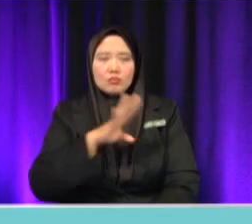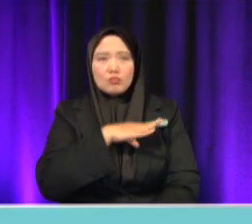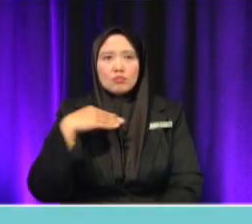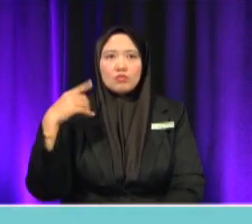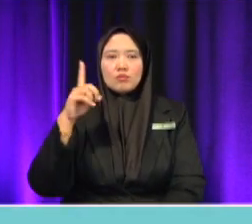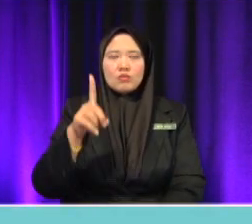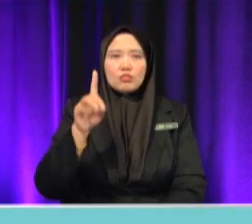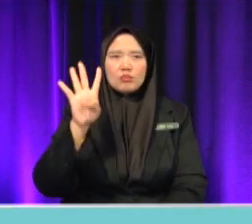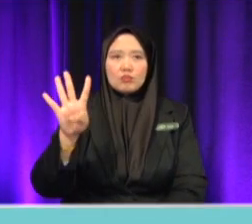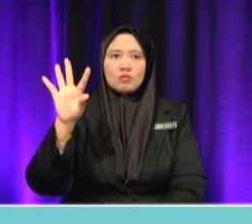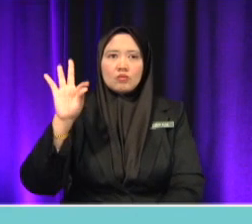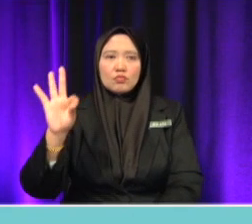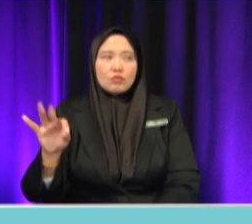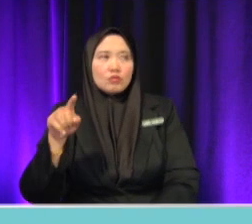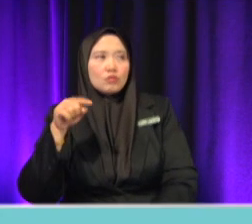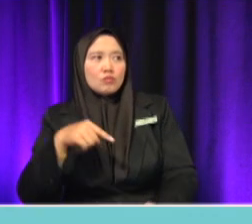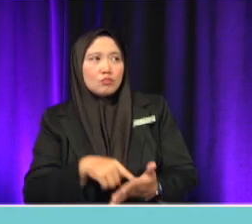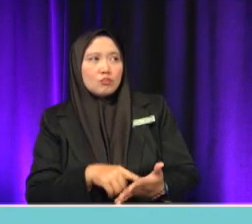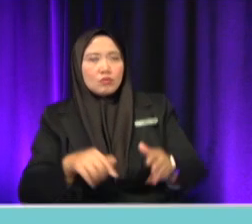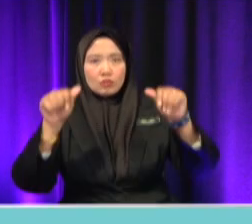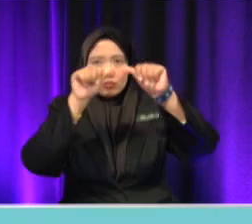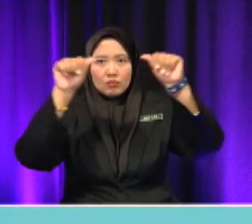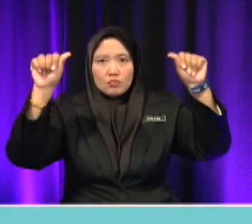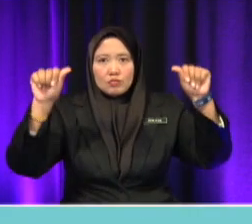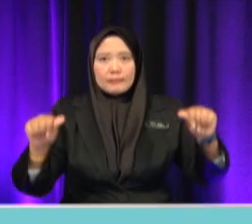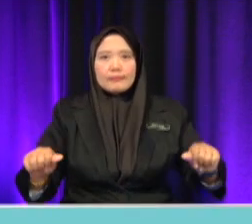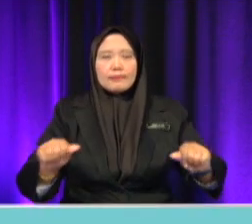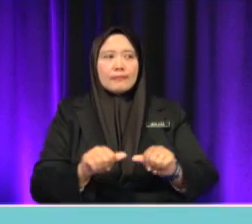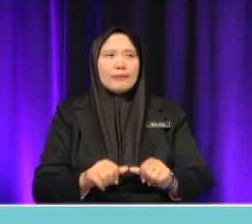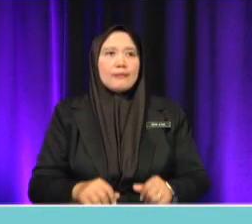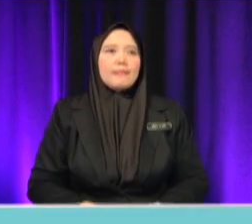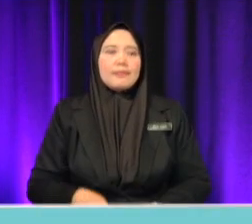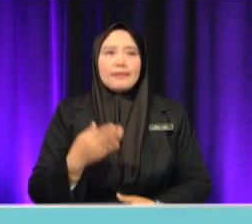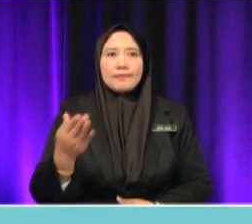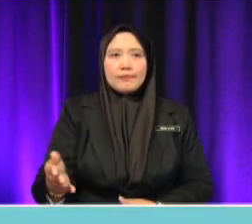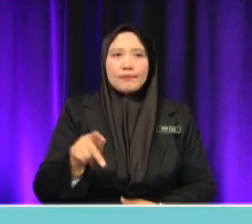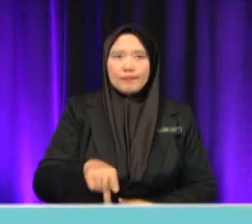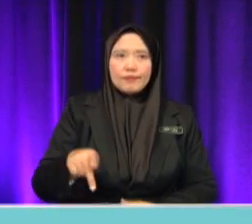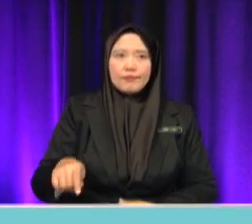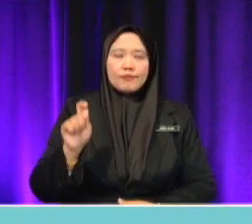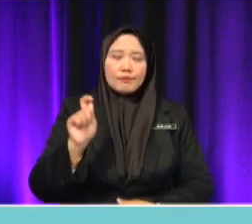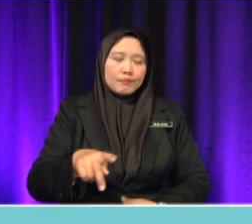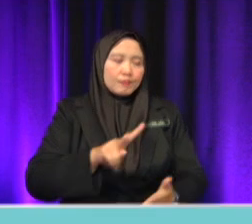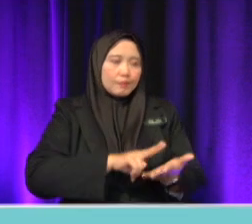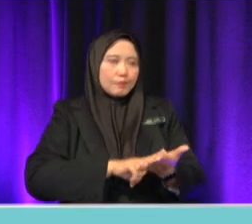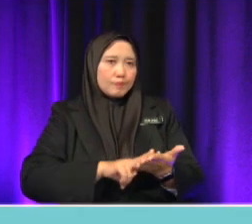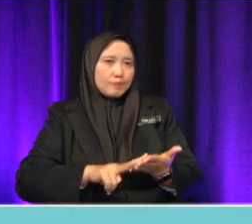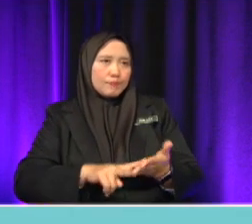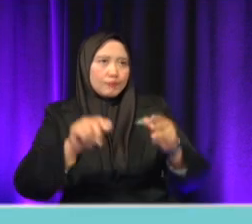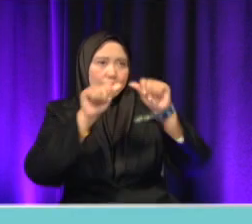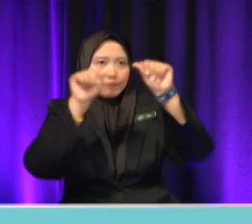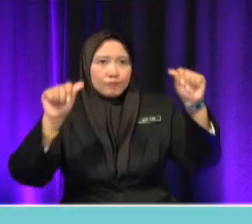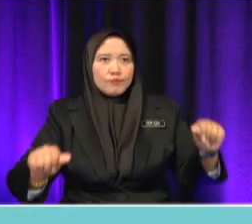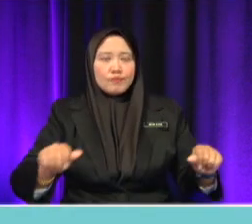this article over here. Okay, your task, pupils, is for you to read the article and to